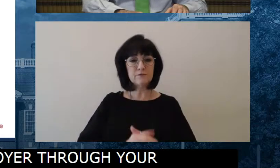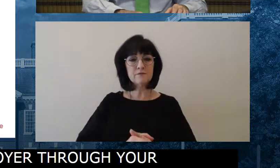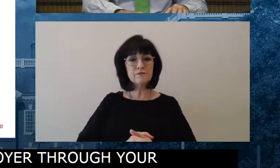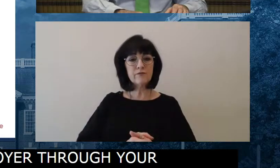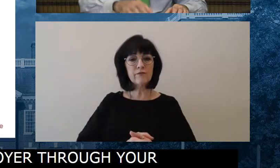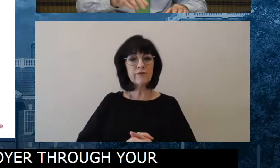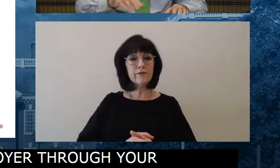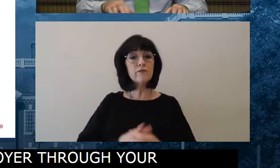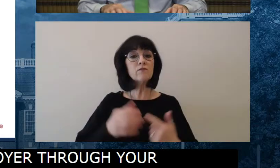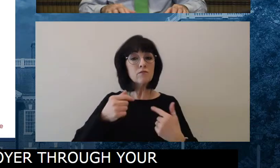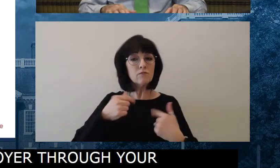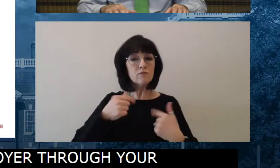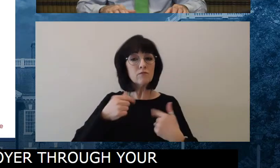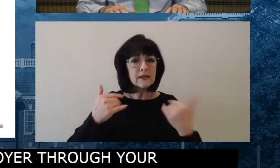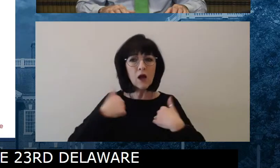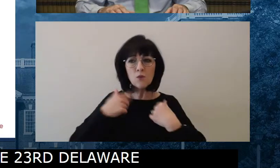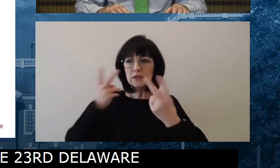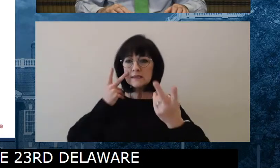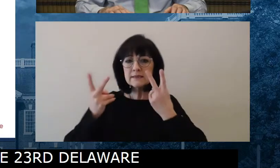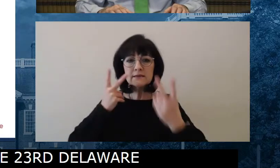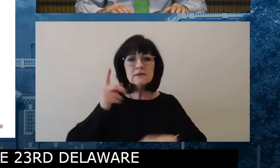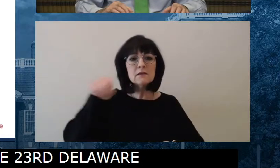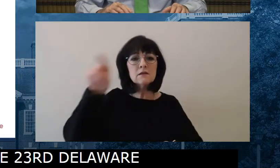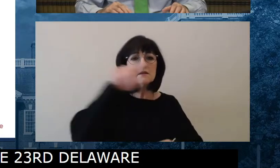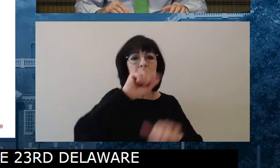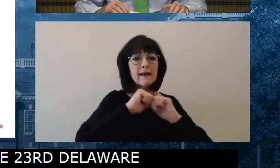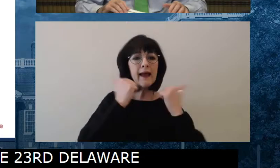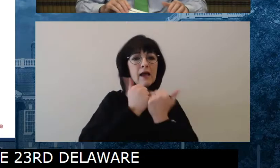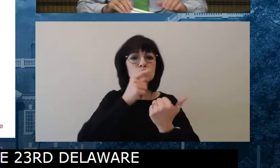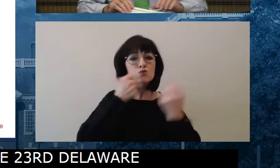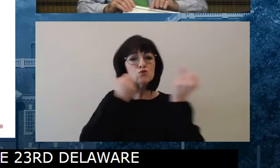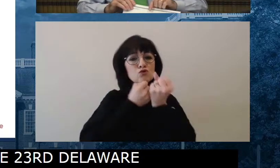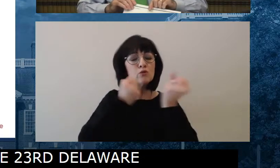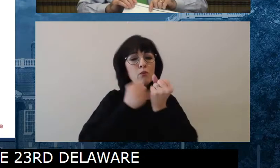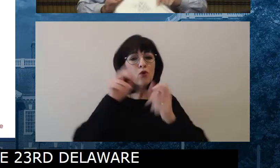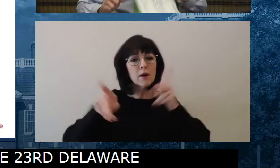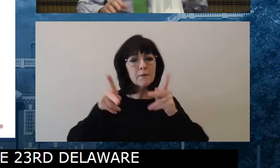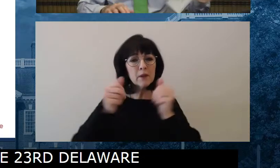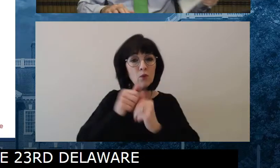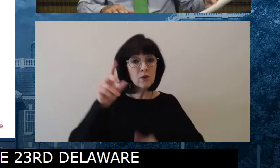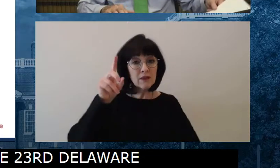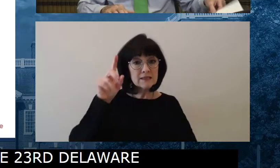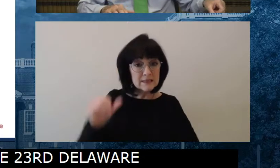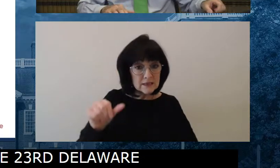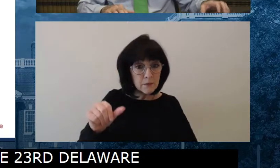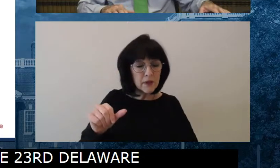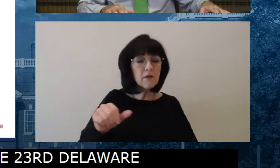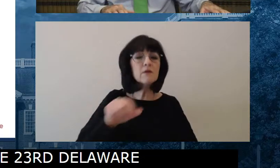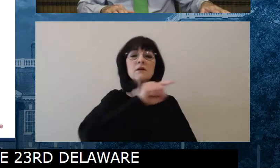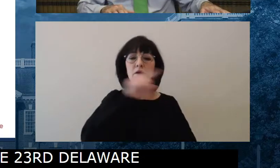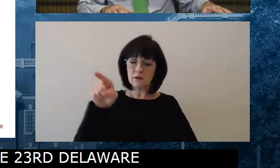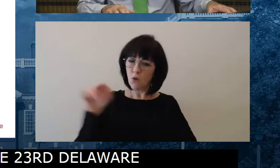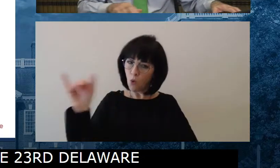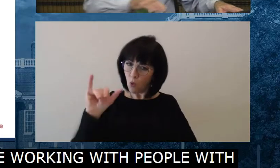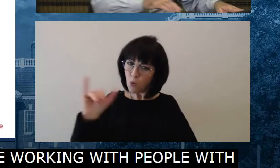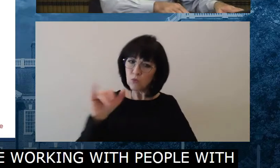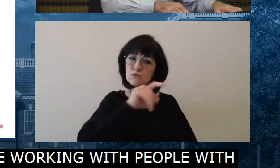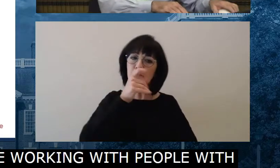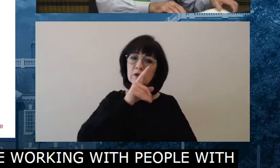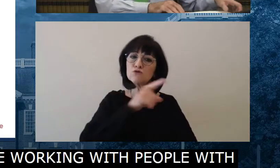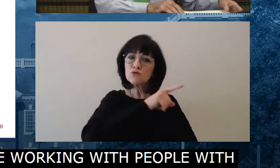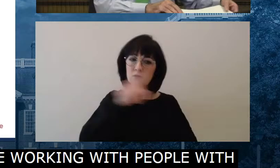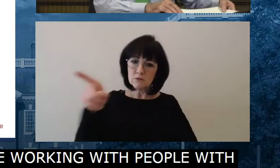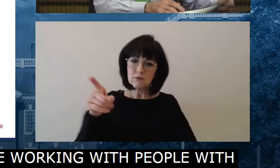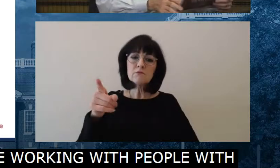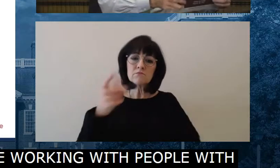with disabilities, the agencies that serve those folks, to get those folks vaccinated as well. So